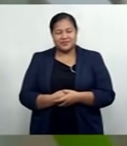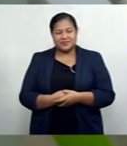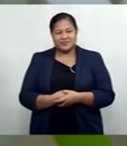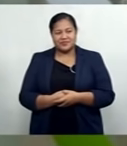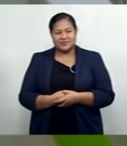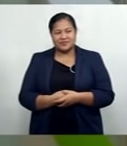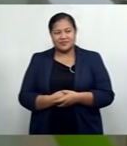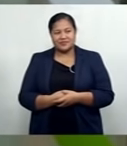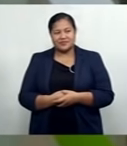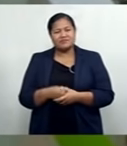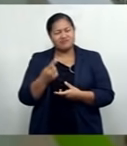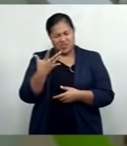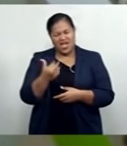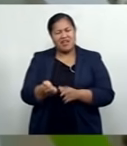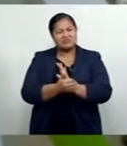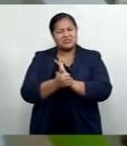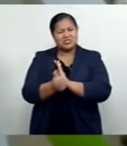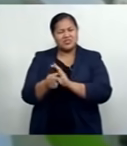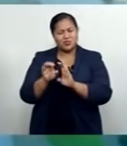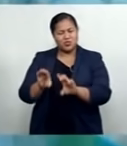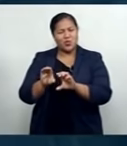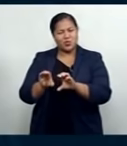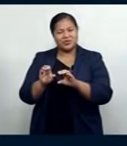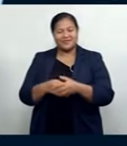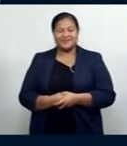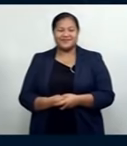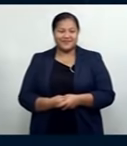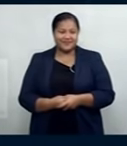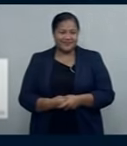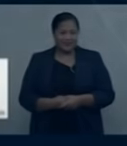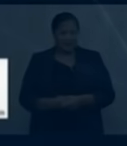has what it takes to coach the Fiji.